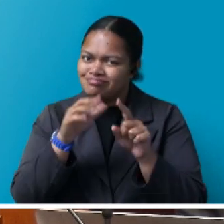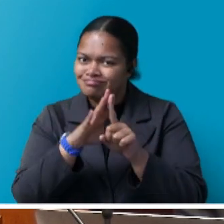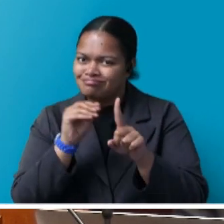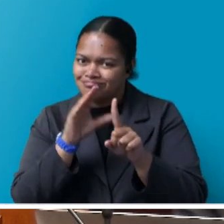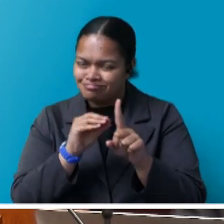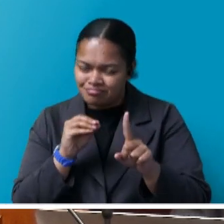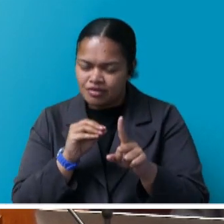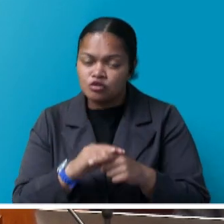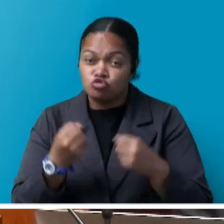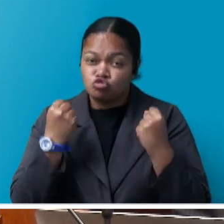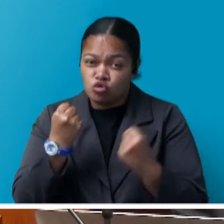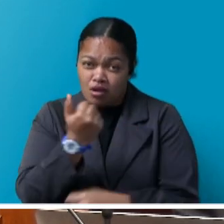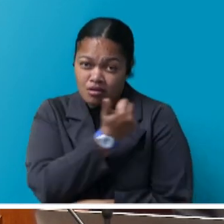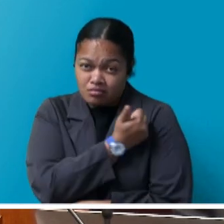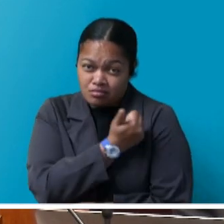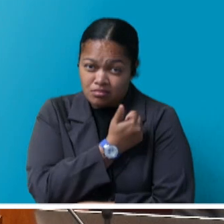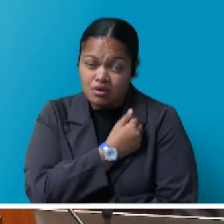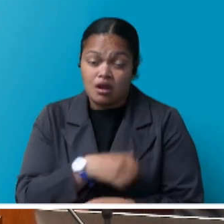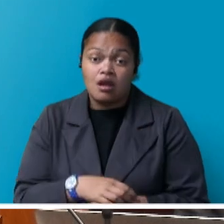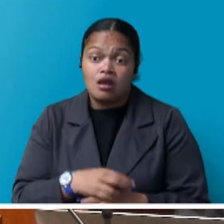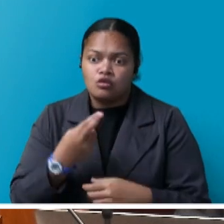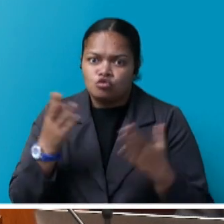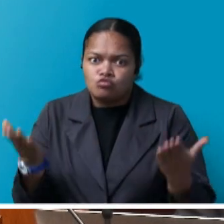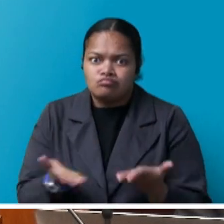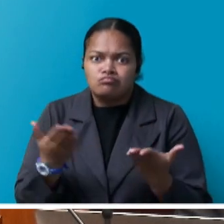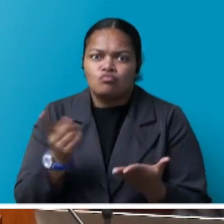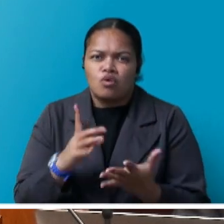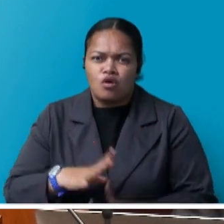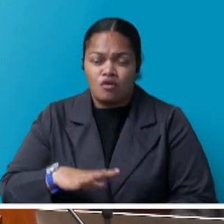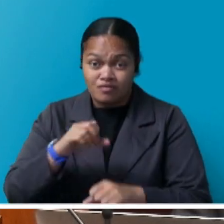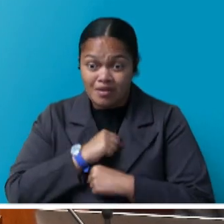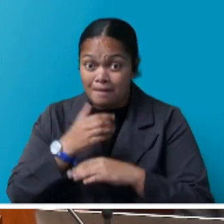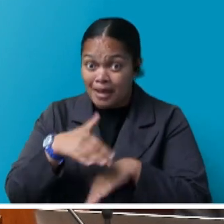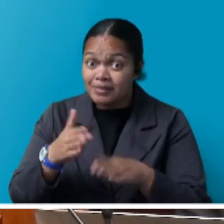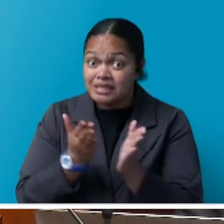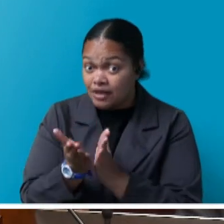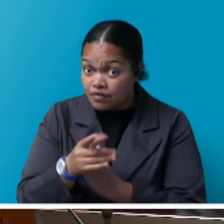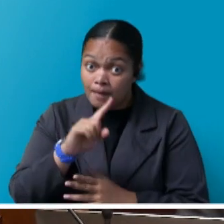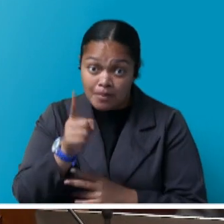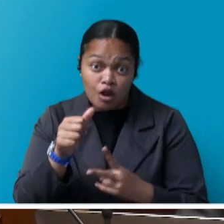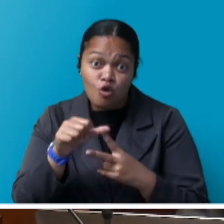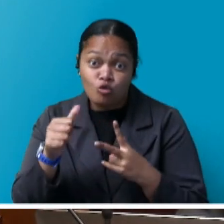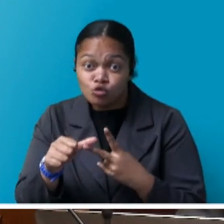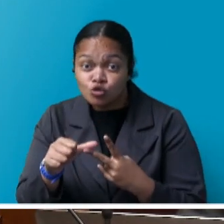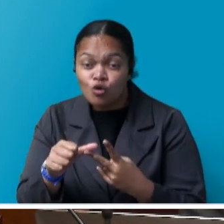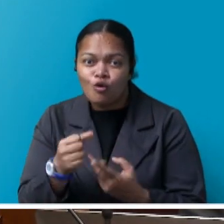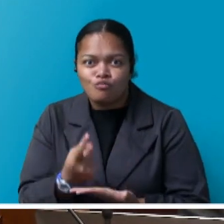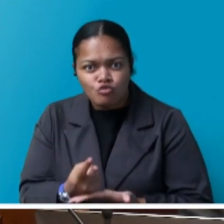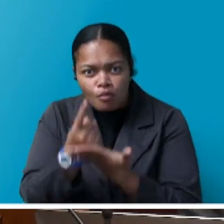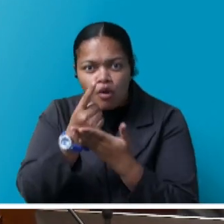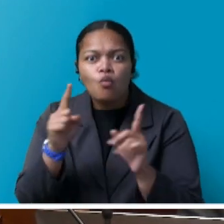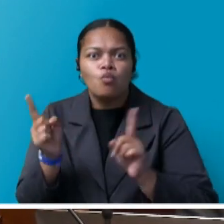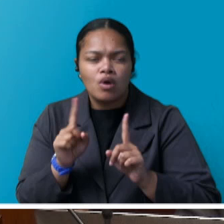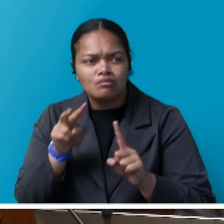A strong accountability framework will not only reinforce confidence in public service, but also promote a culture of responsibility